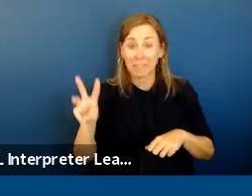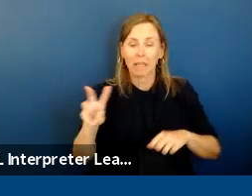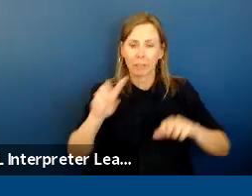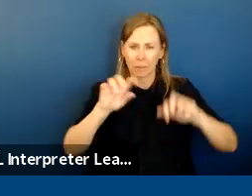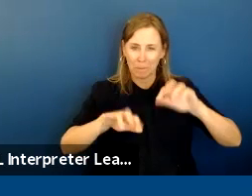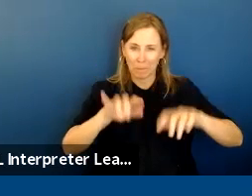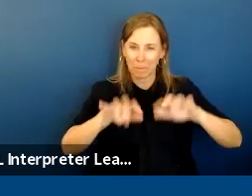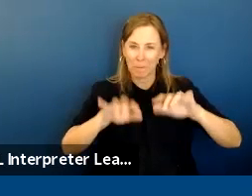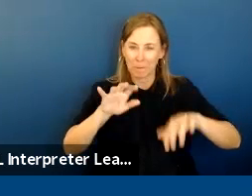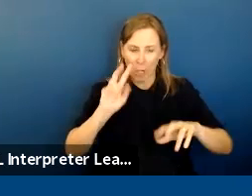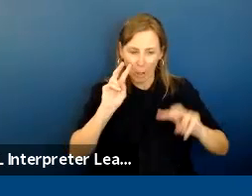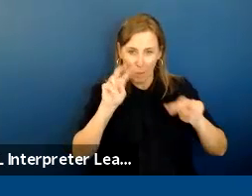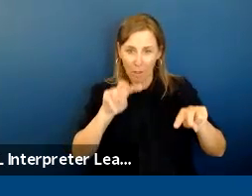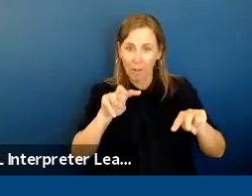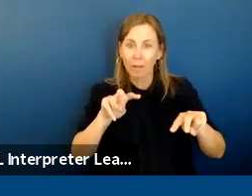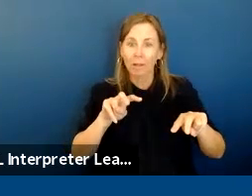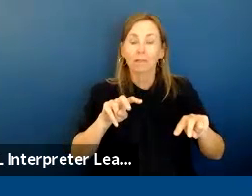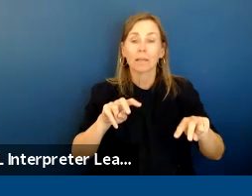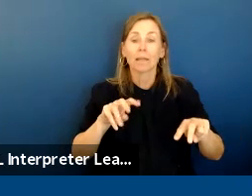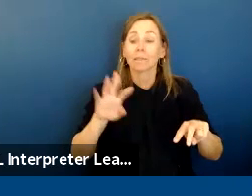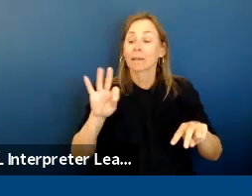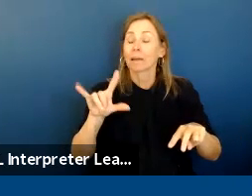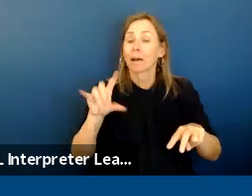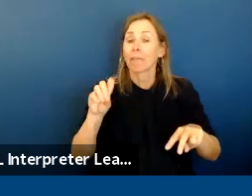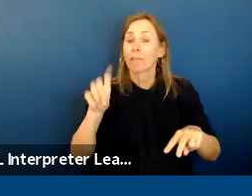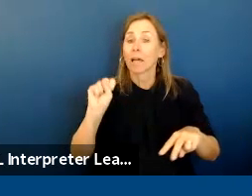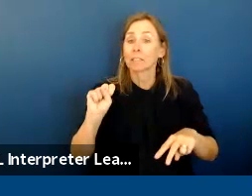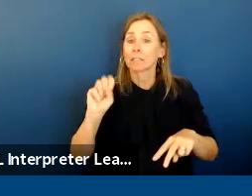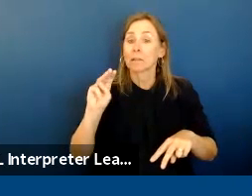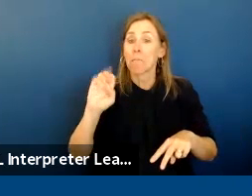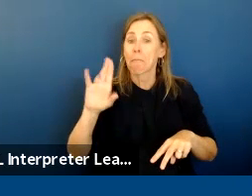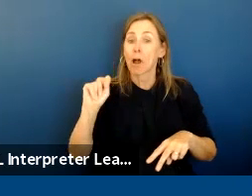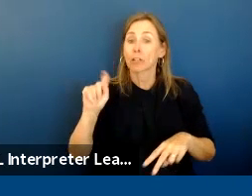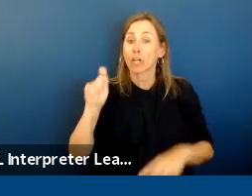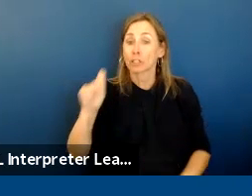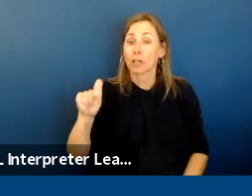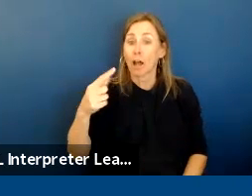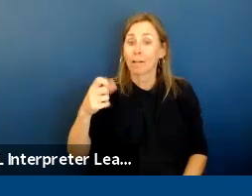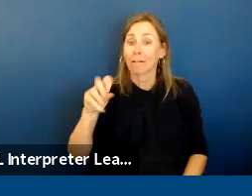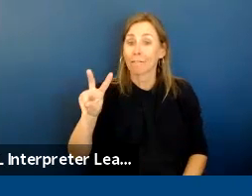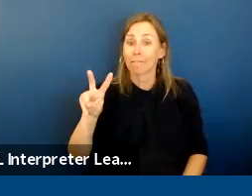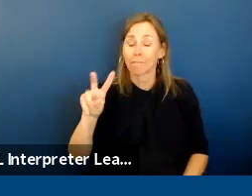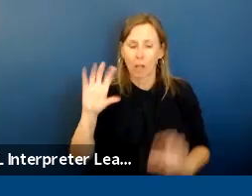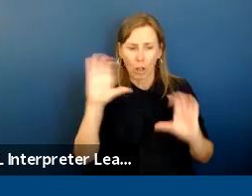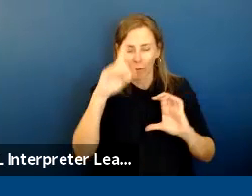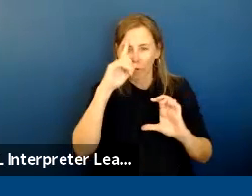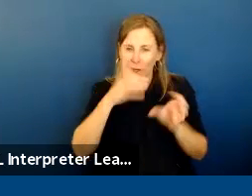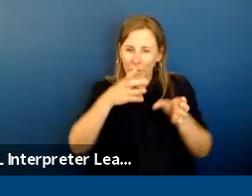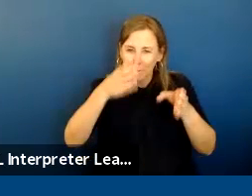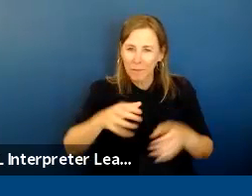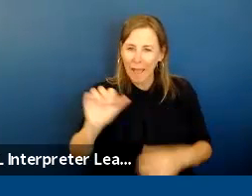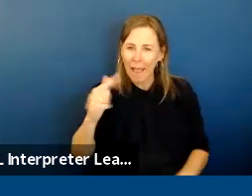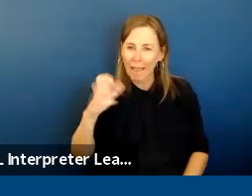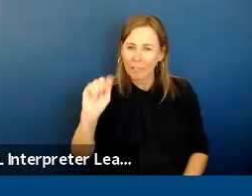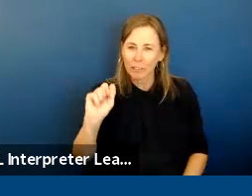going to offer, which is floodsmart.gov. You can look up for an agent. You put in Colorado, it'll pull up a list